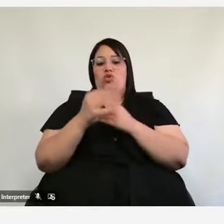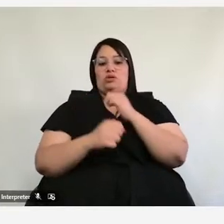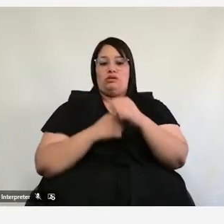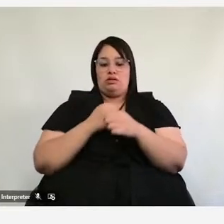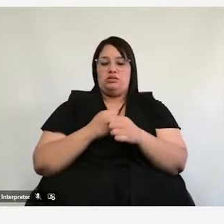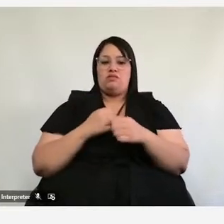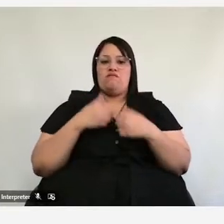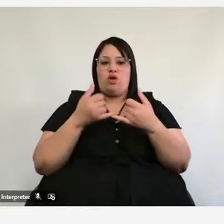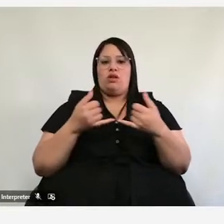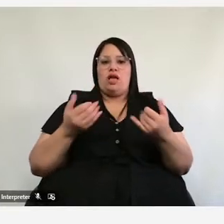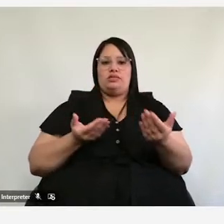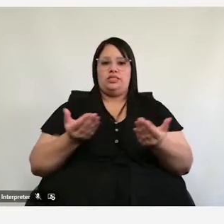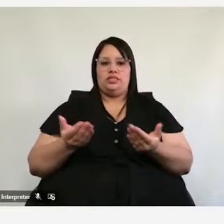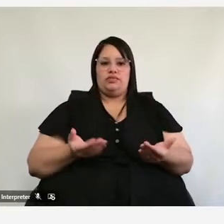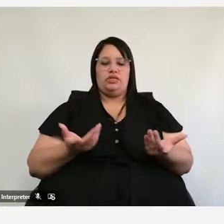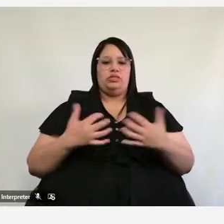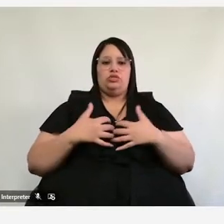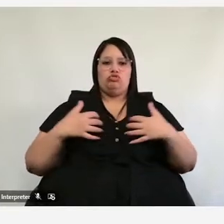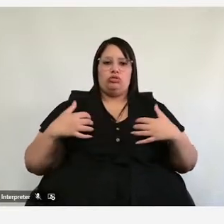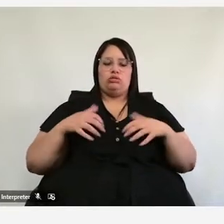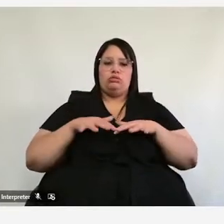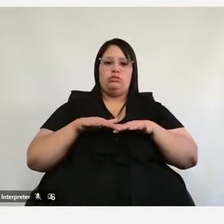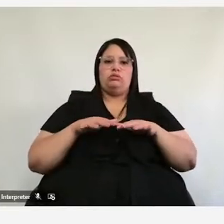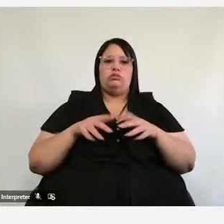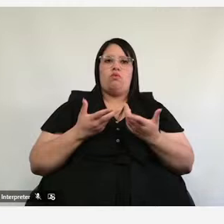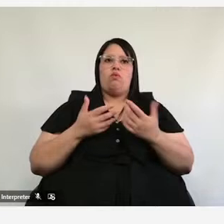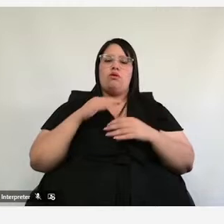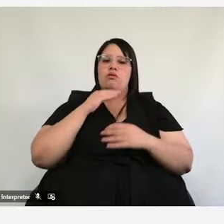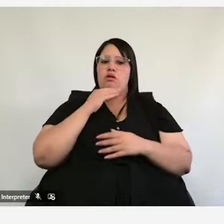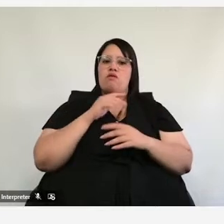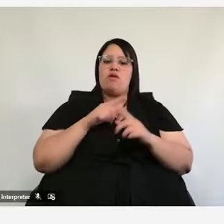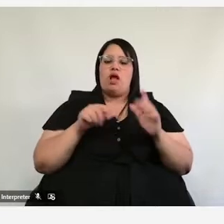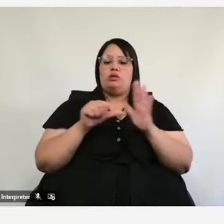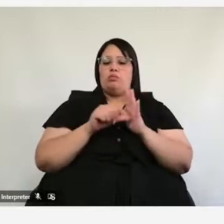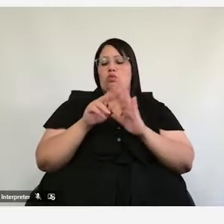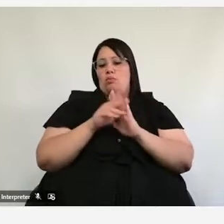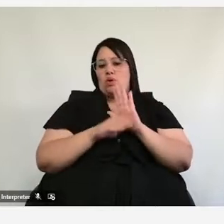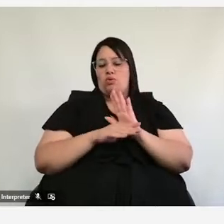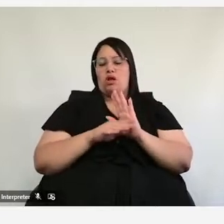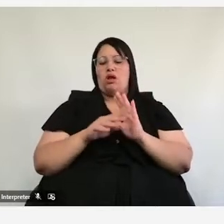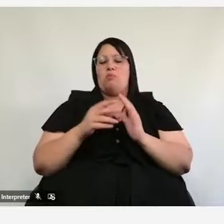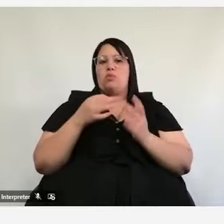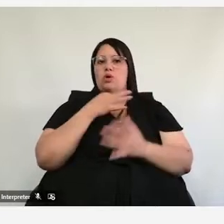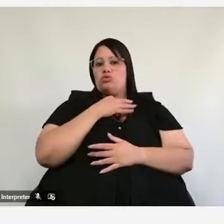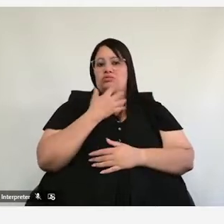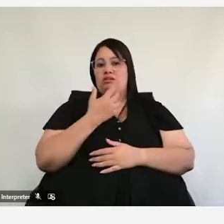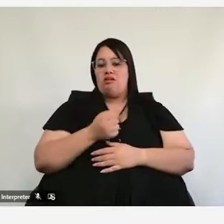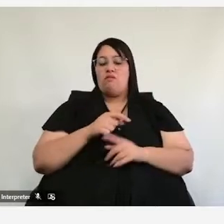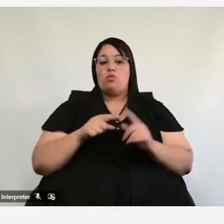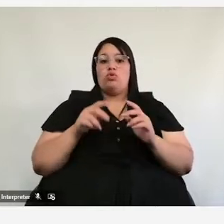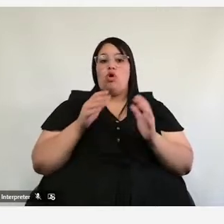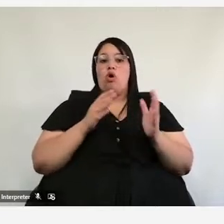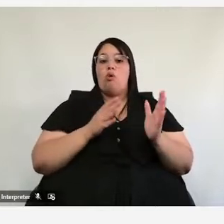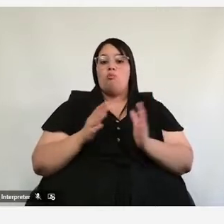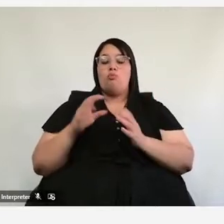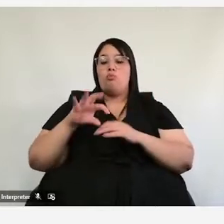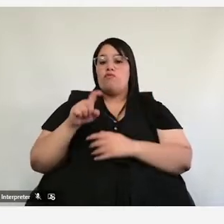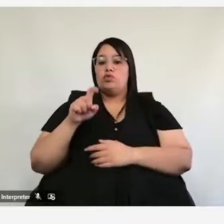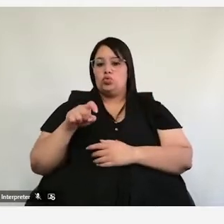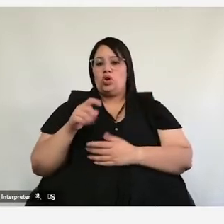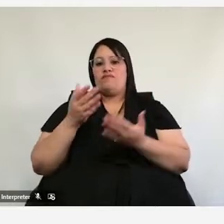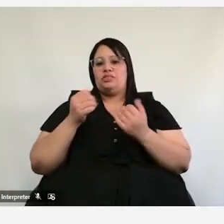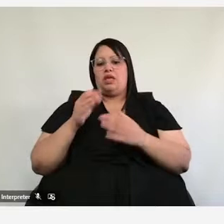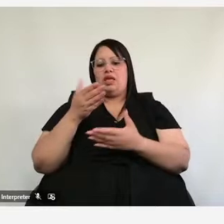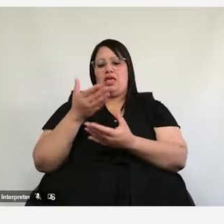frontline services remain overstretched and critical programs are at risk. The province should have anticipated this funding gap and